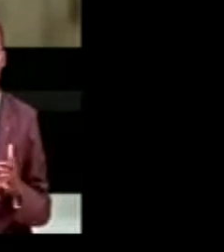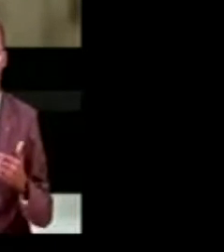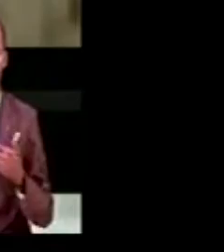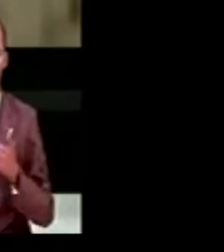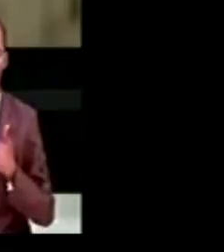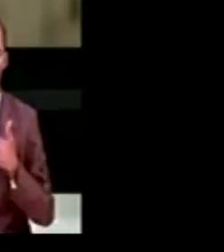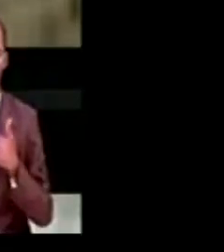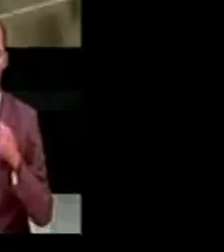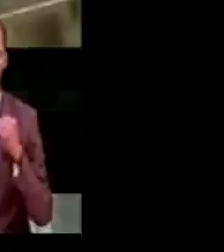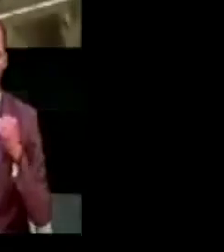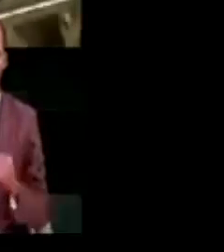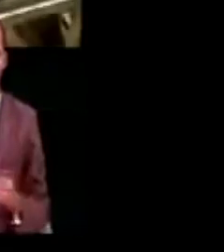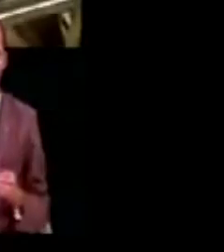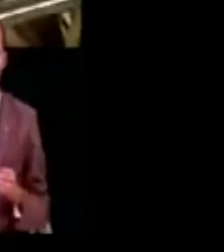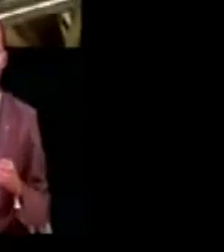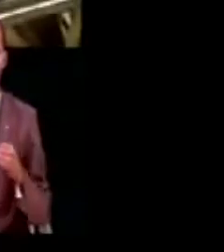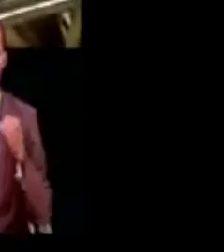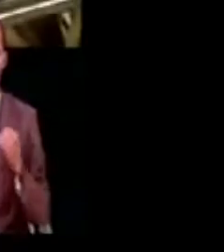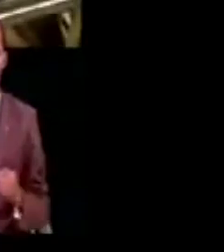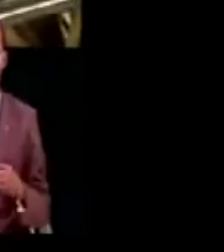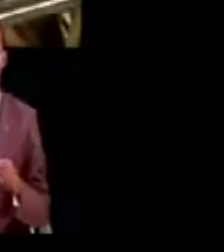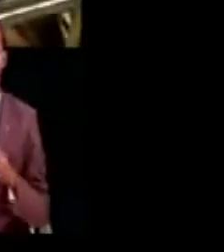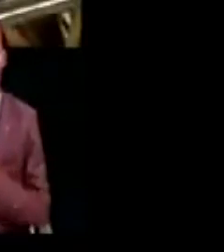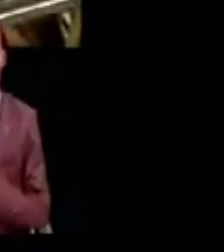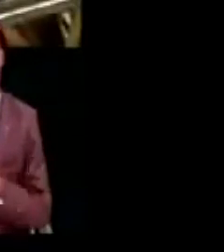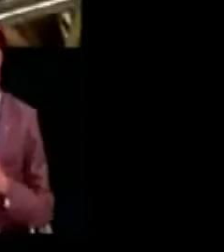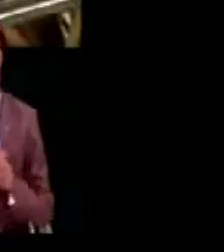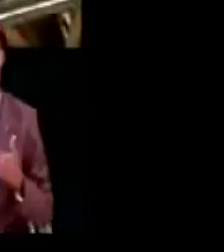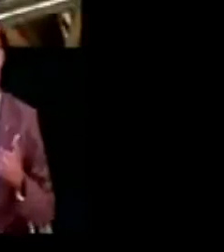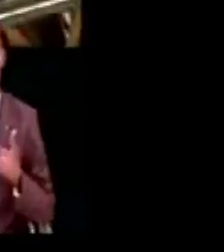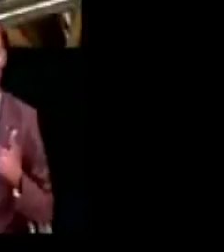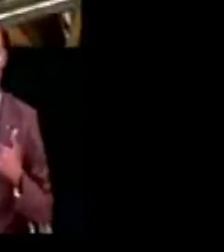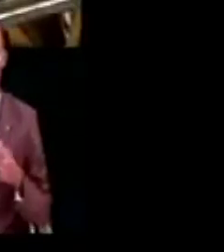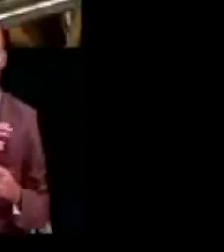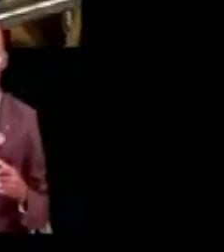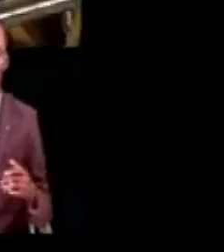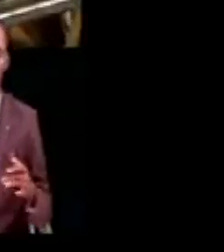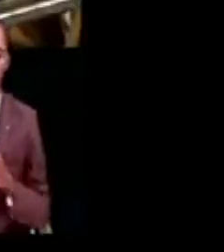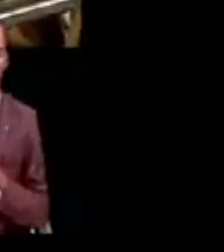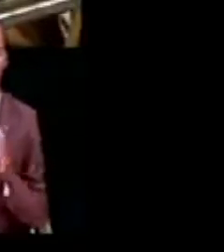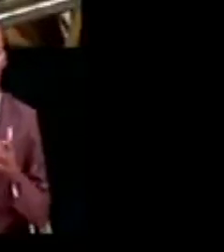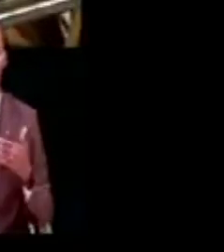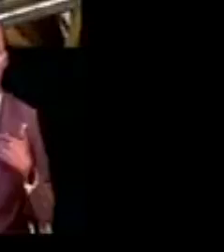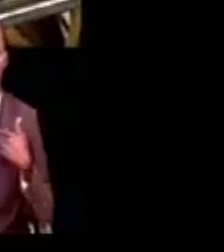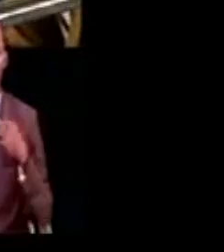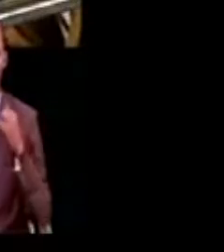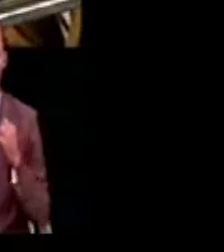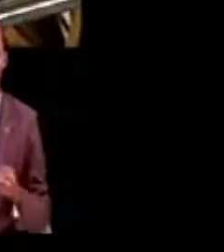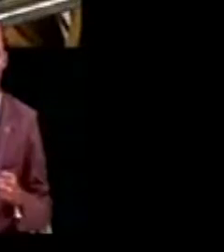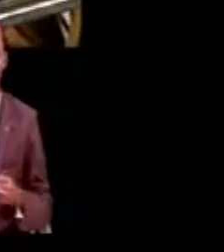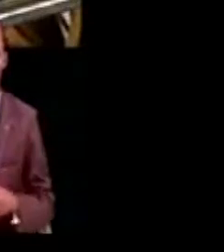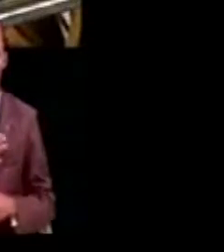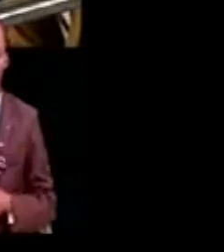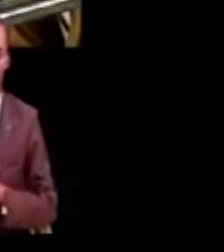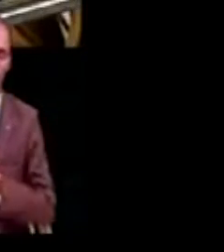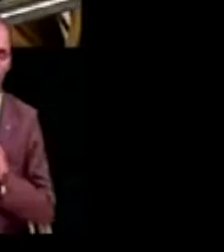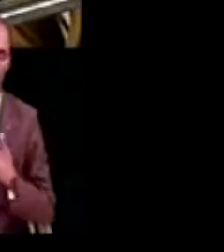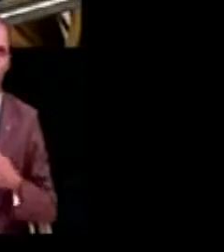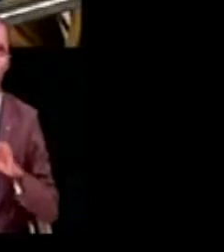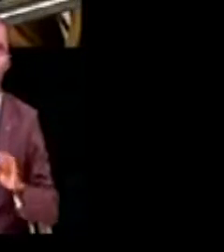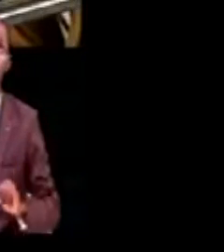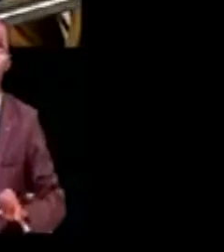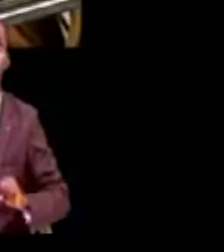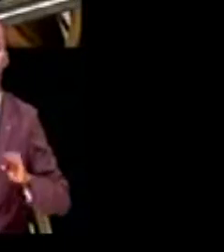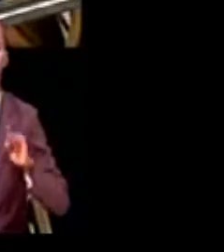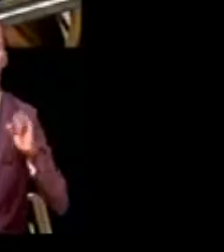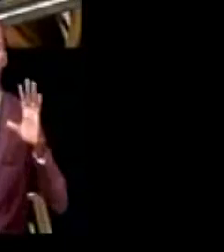the dead. Christ Jesus had the power of God he wields. Christ Jesus